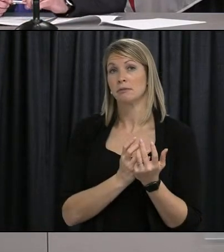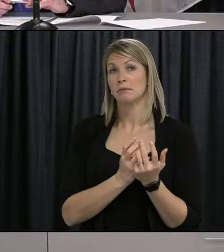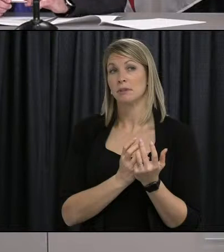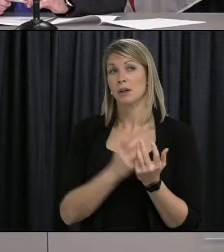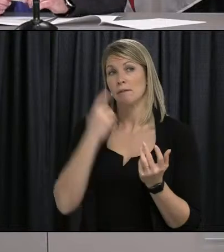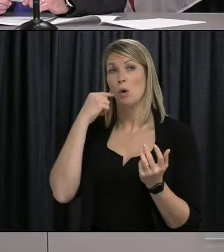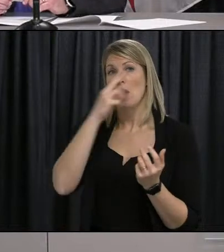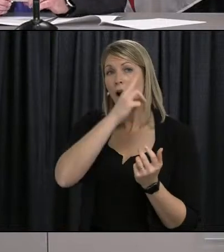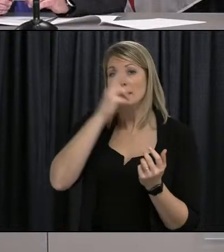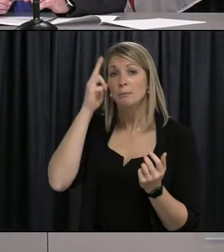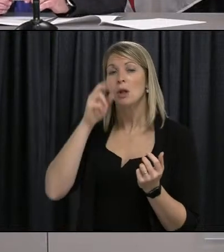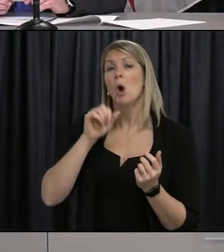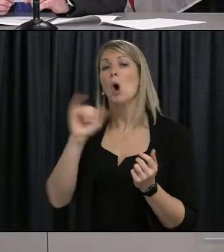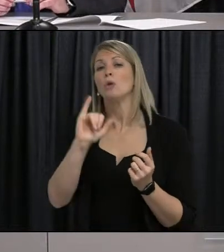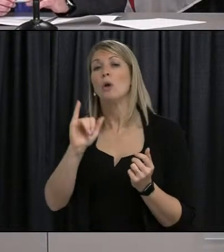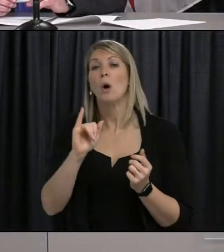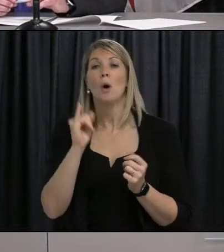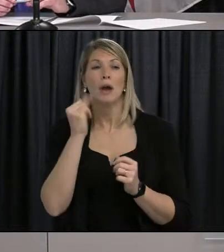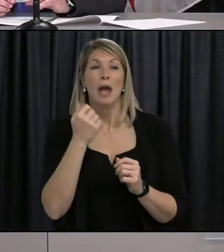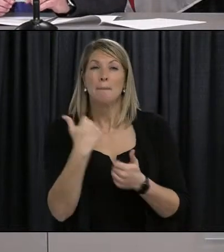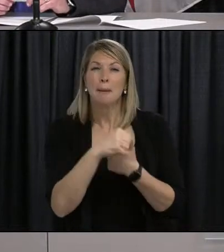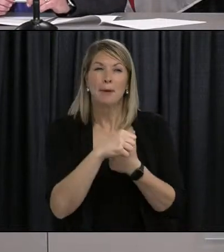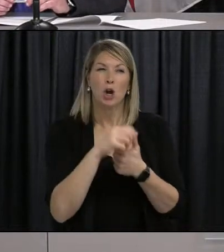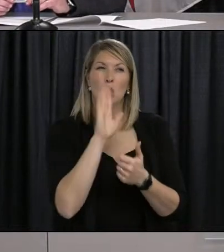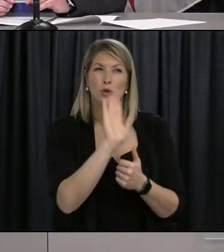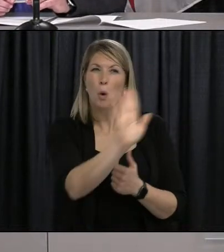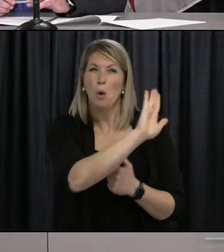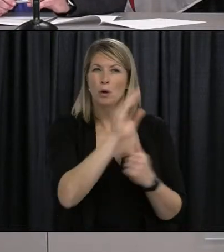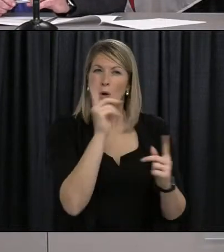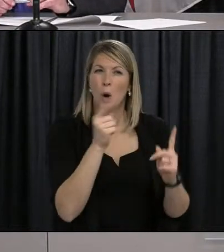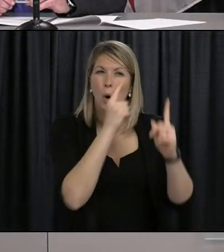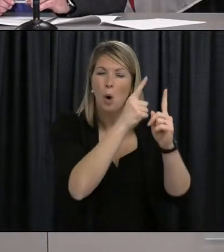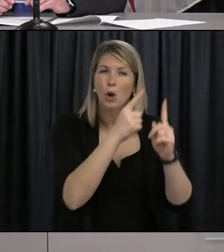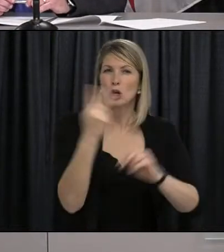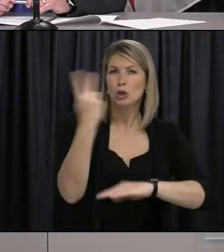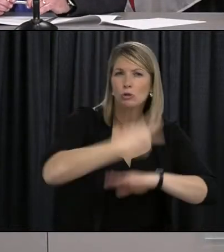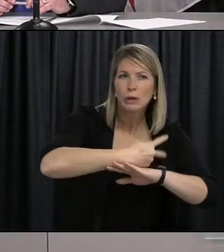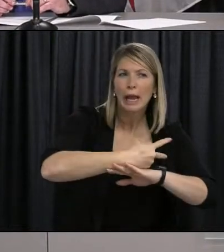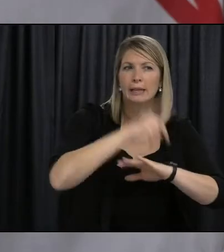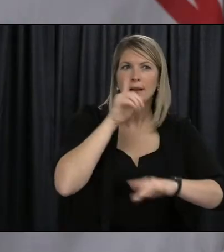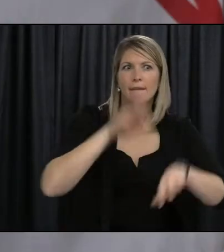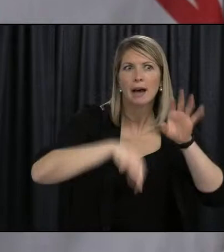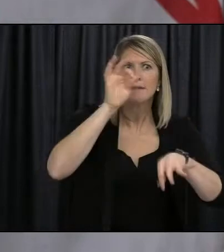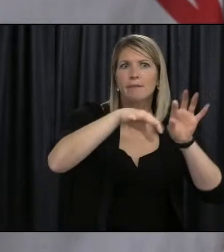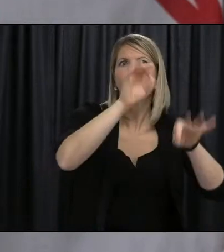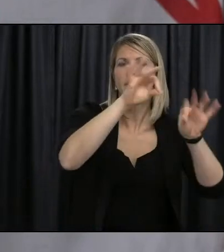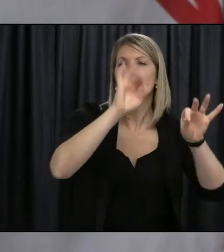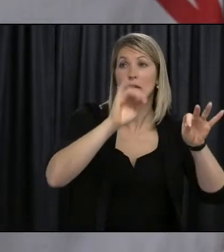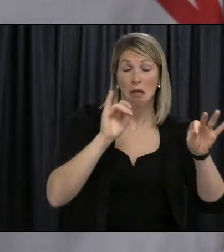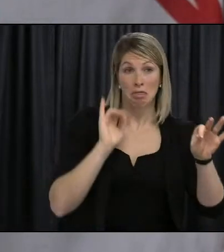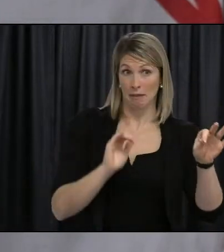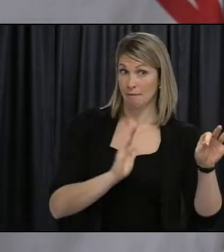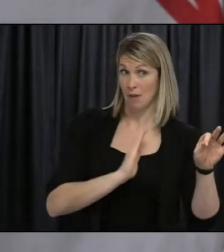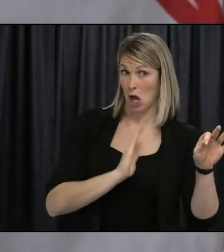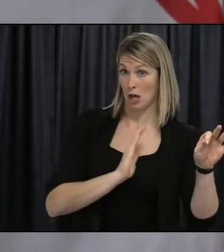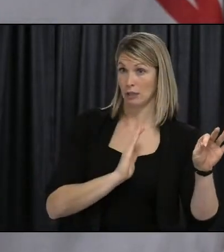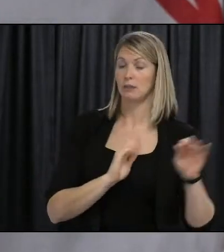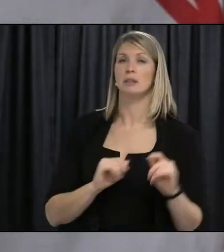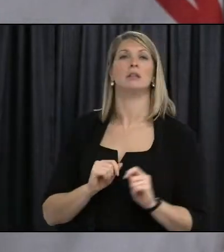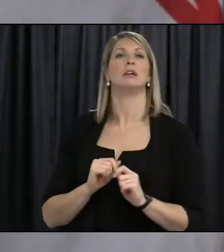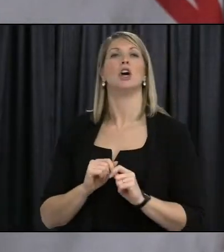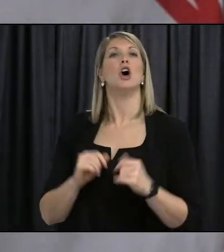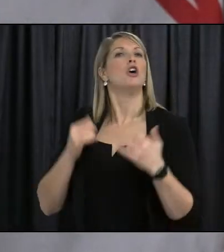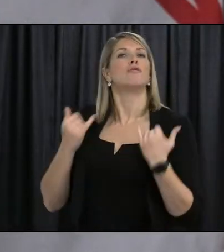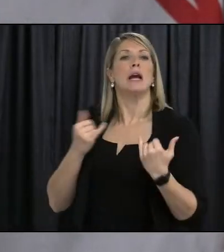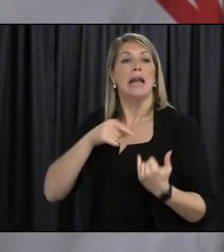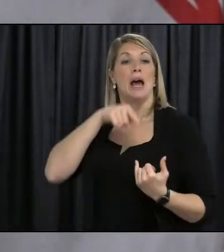within 48 hours like we have been? Right. So none of the people that are in isolation right now that are in this cohort need contact tracing except for that one